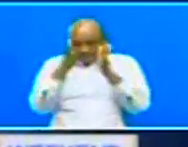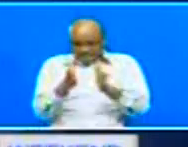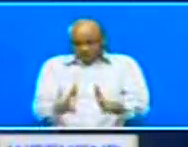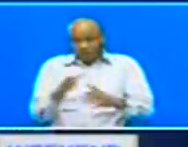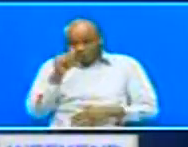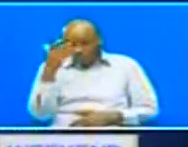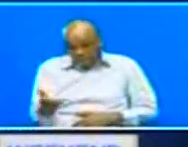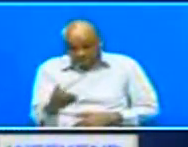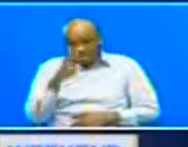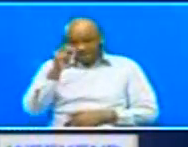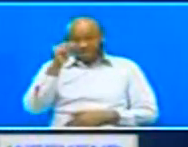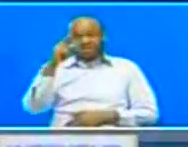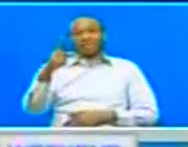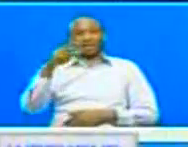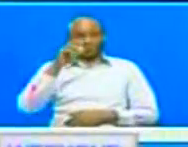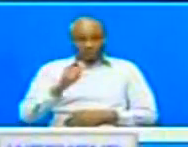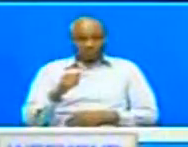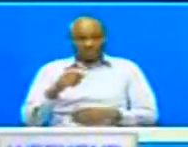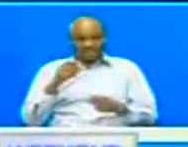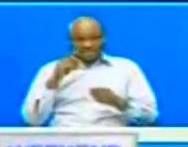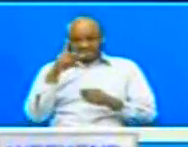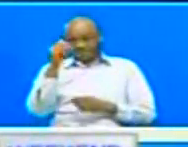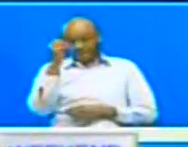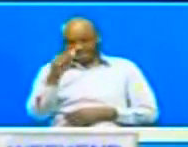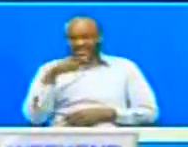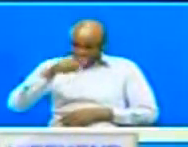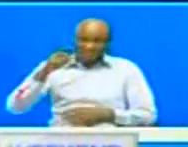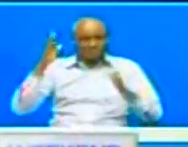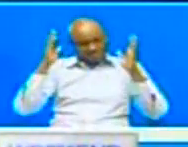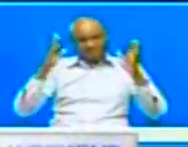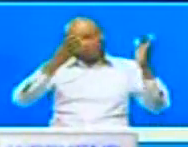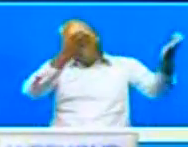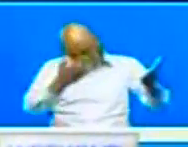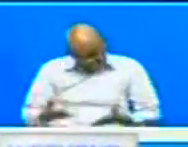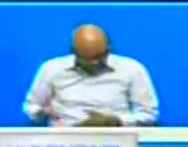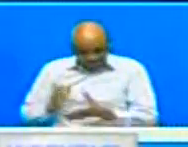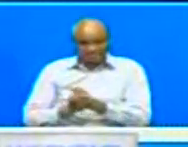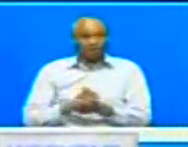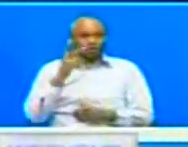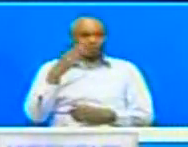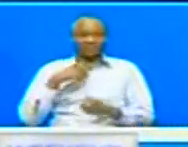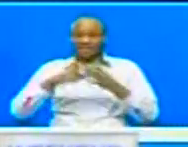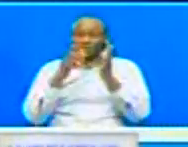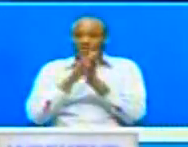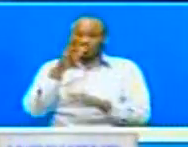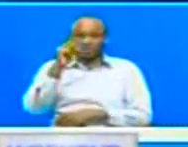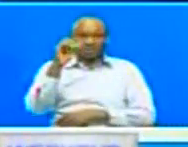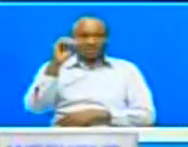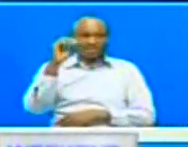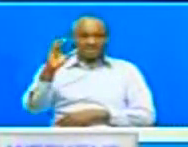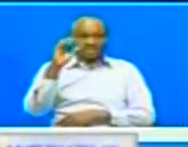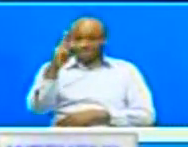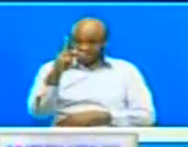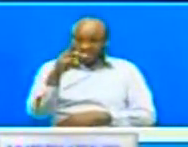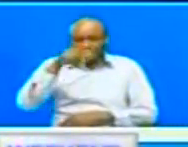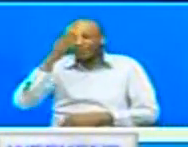correspondents, that is Nick Akala and Godwin Kimani. A very huge welcome to the two of you gentlemen. And let me start with you, Nick. How